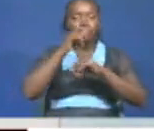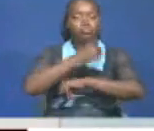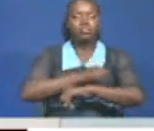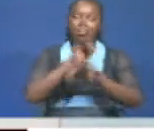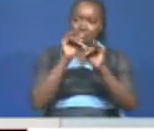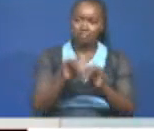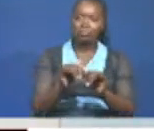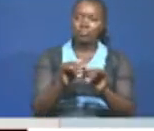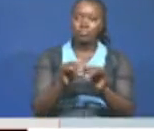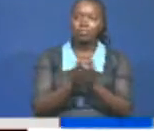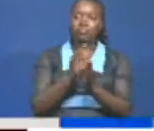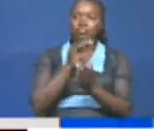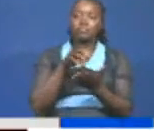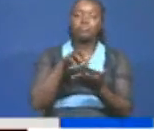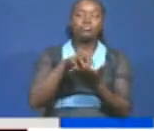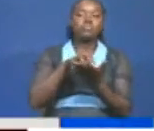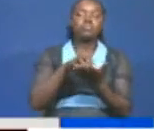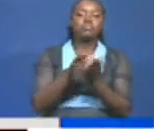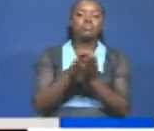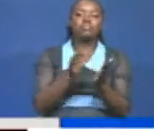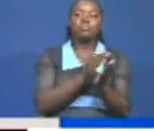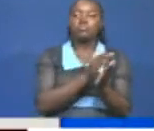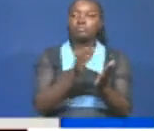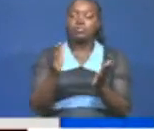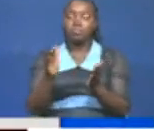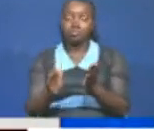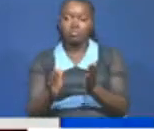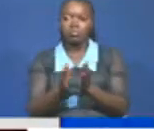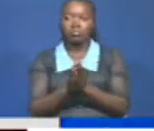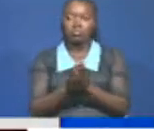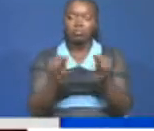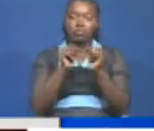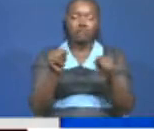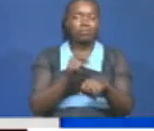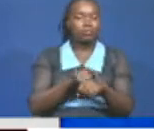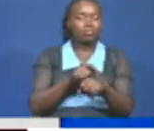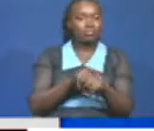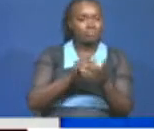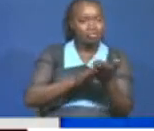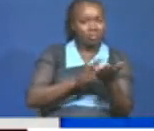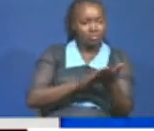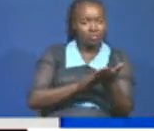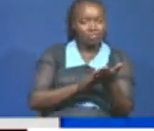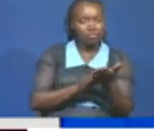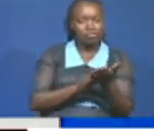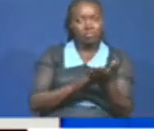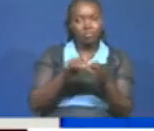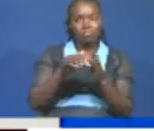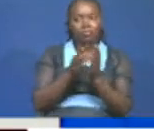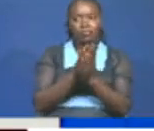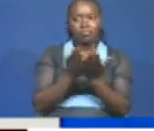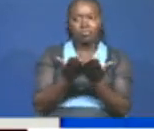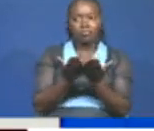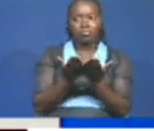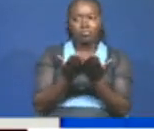to interfere with the circumcision period. The system is time-consuming. We've seen that the content in the book